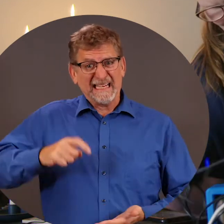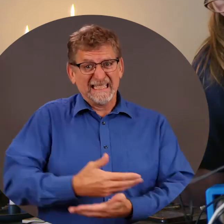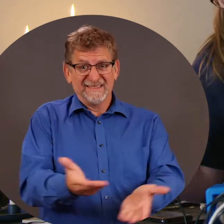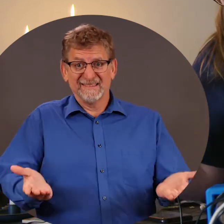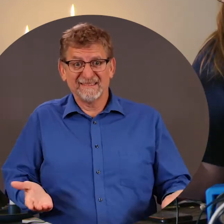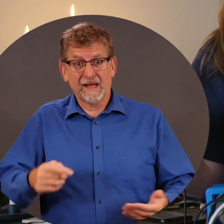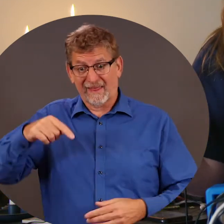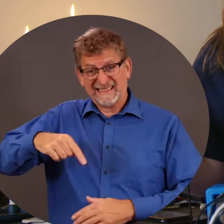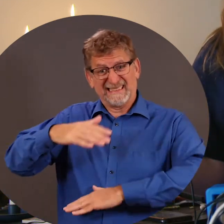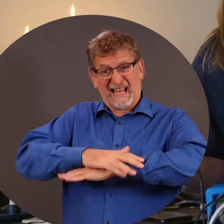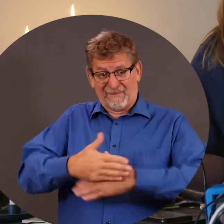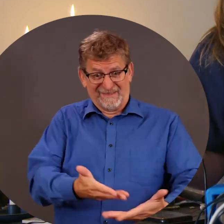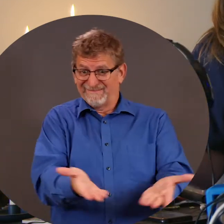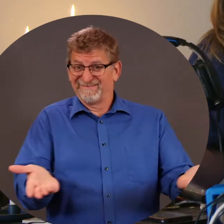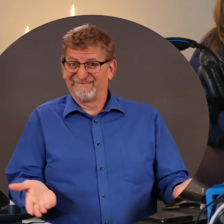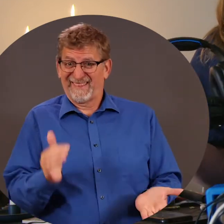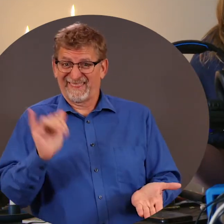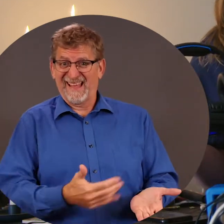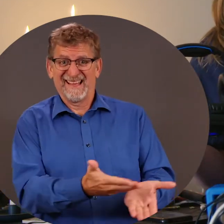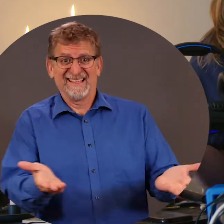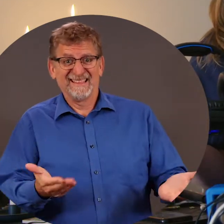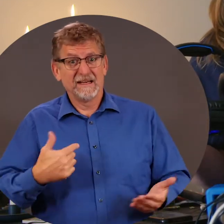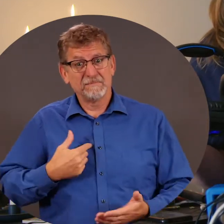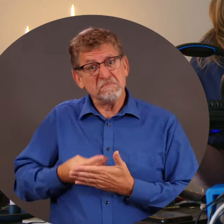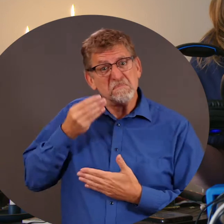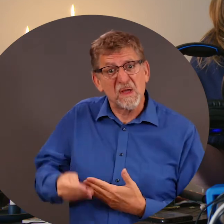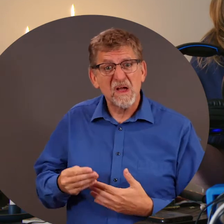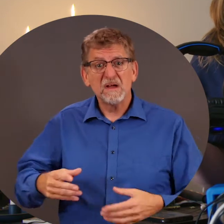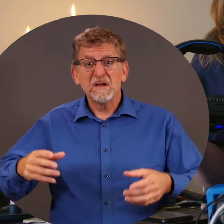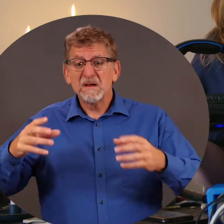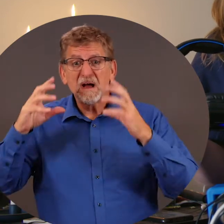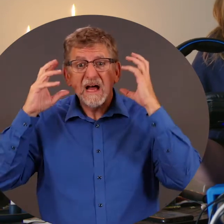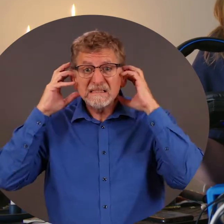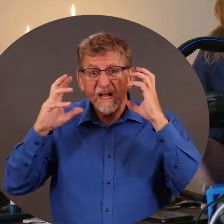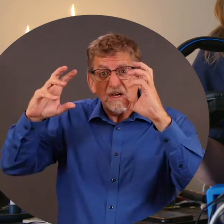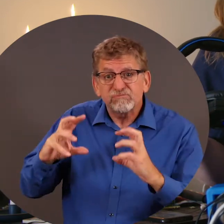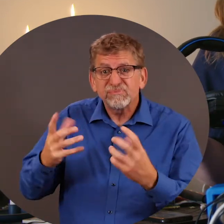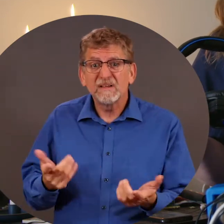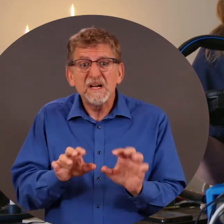needed. This, the table for it. I got